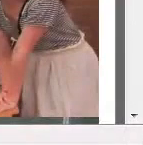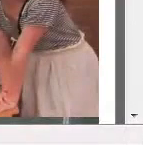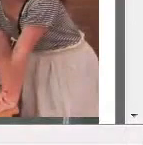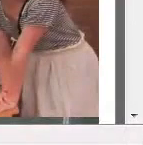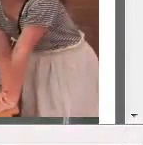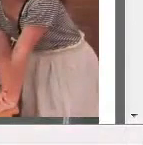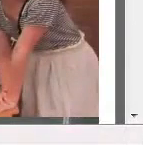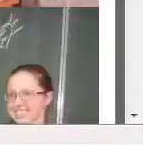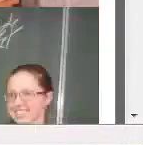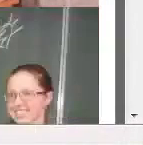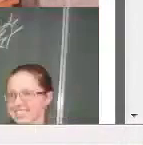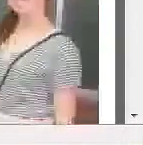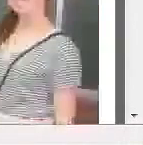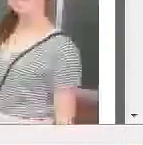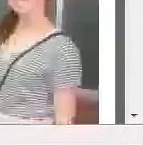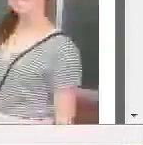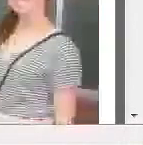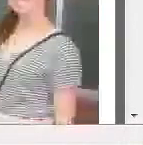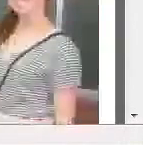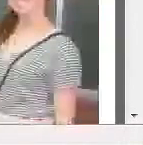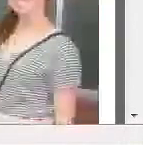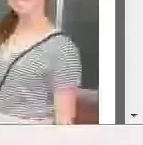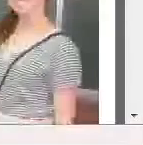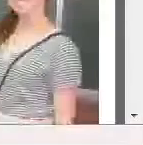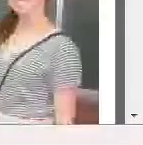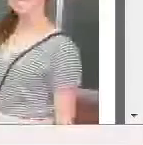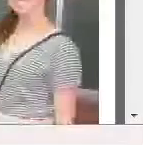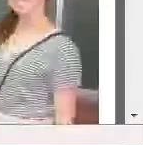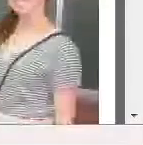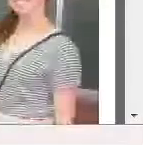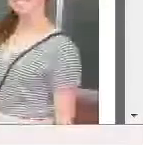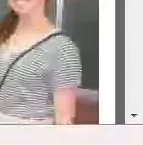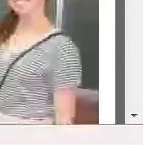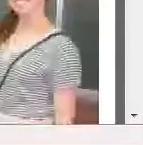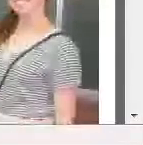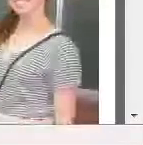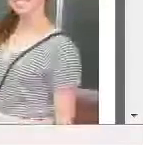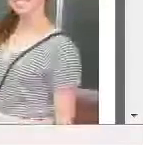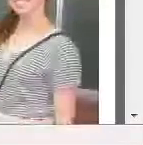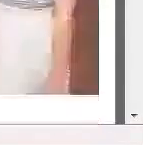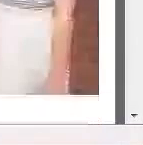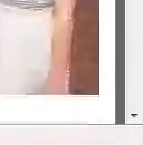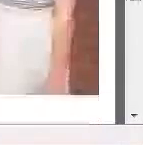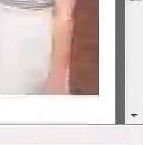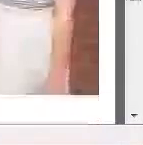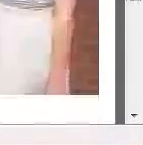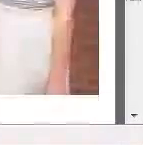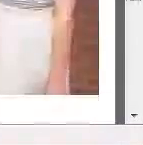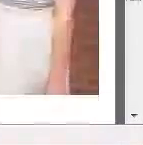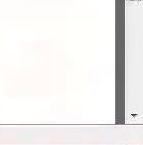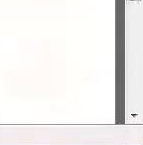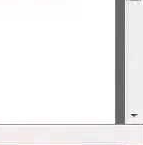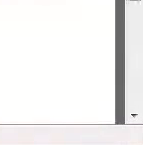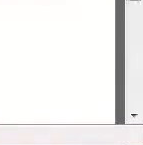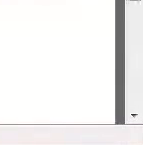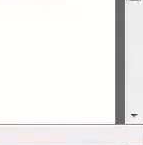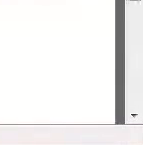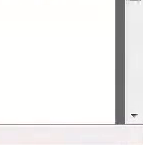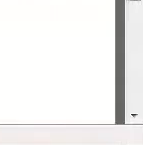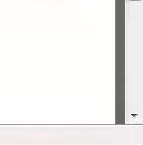working on getting up, I think, maybe that, should I click on it and we'll look at it? Let me see what we have here. Look